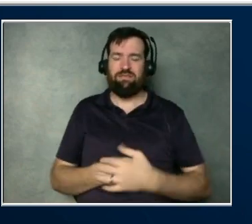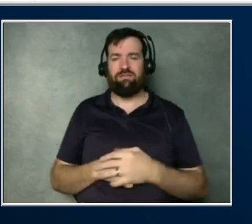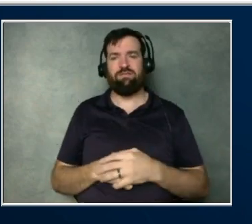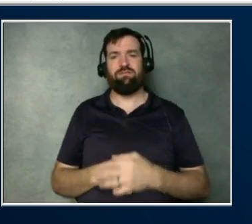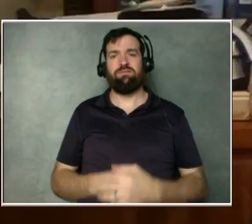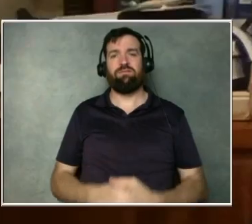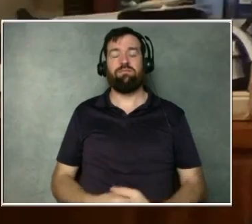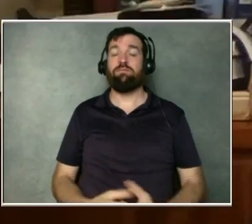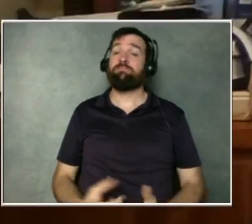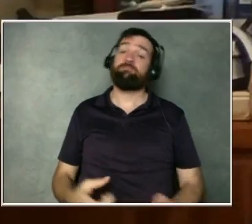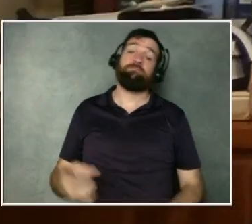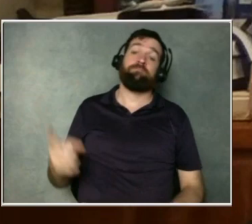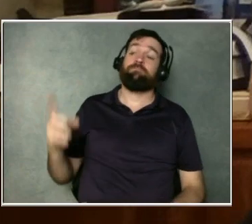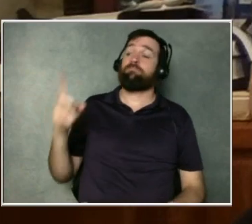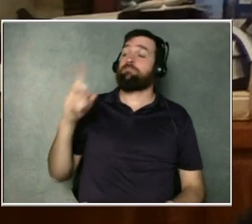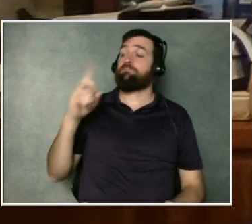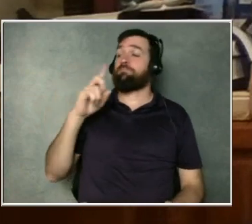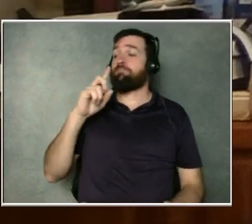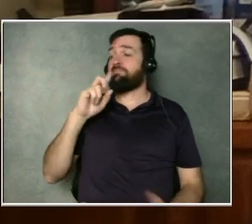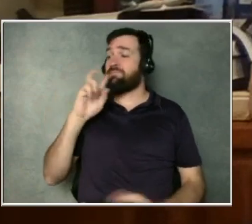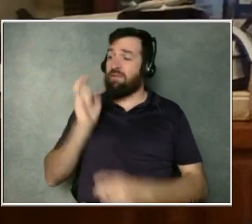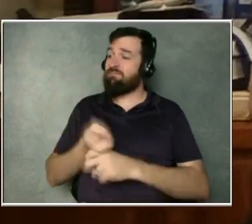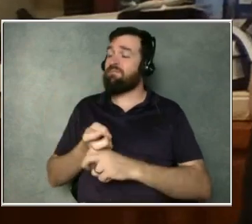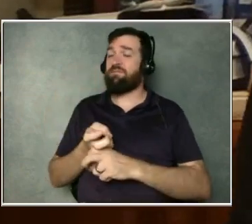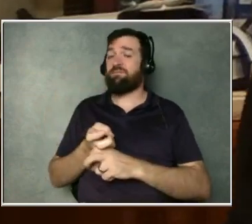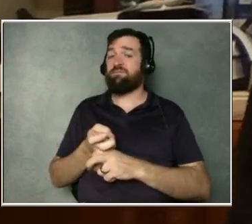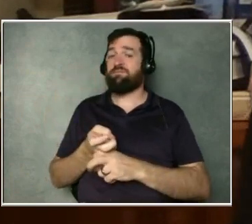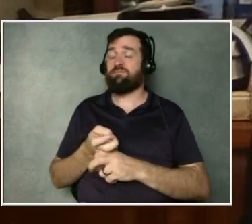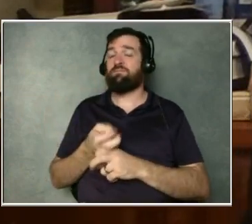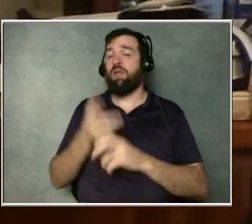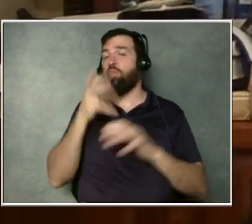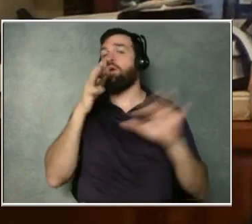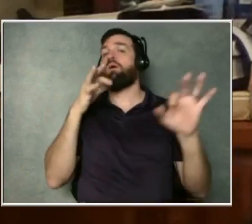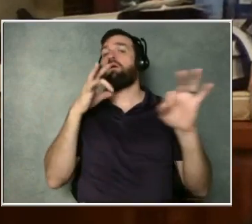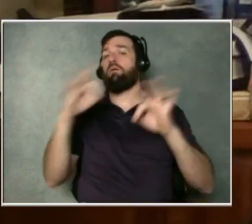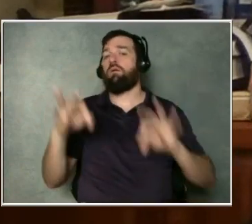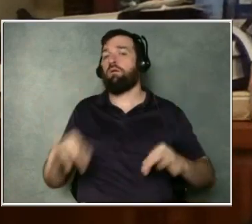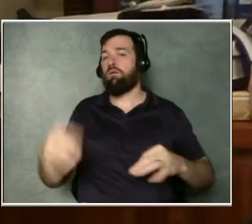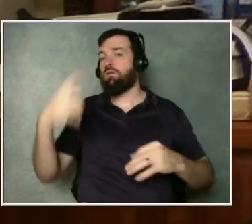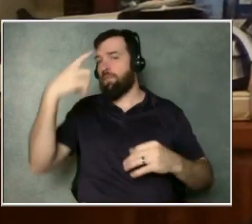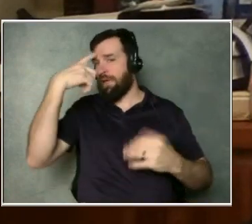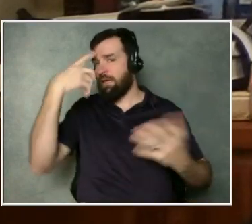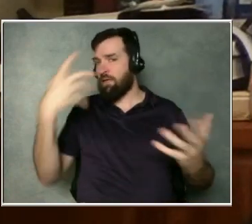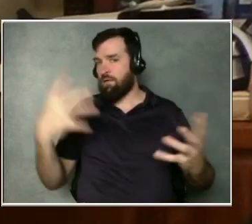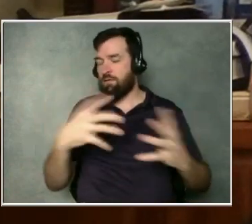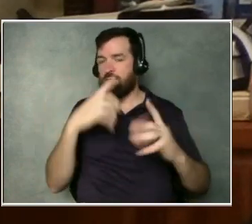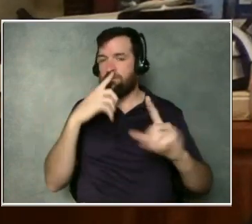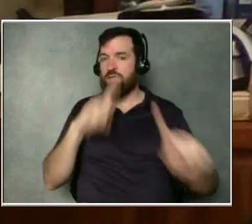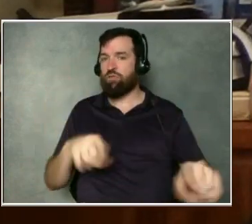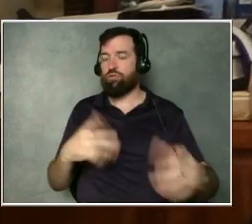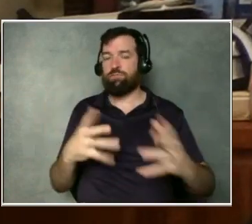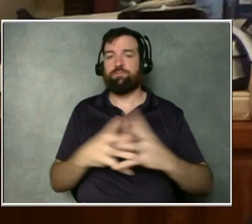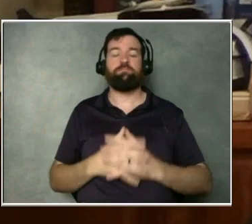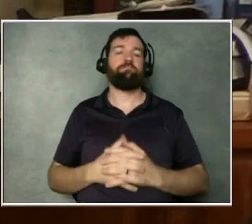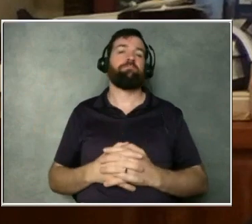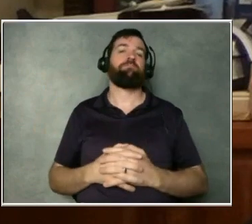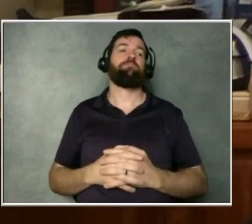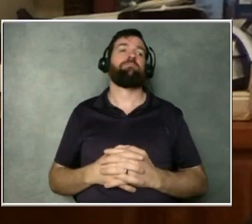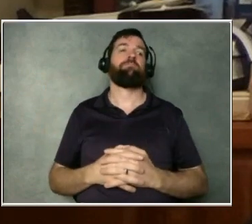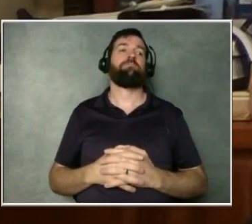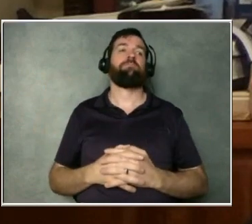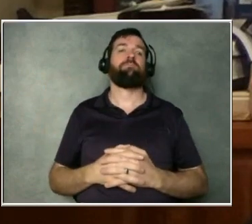It's really, really difficult. I will tell you what I think the answer is. The answer is